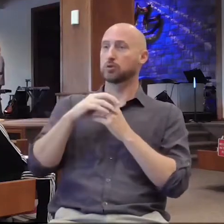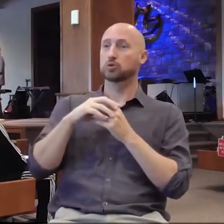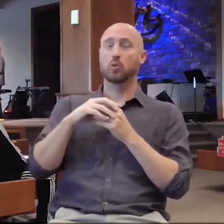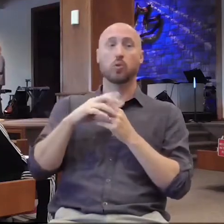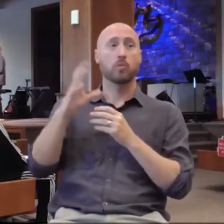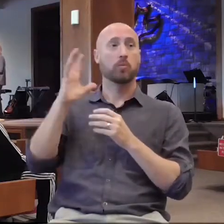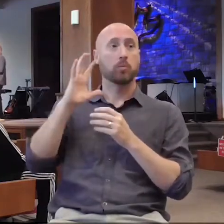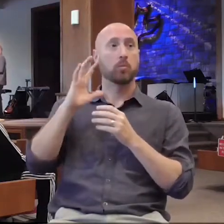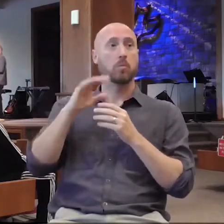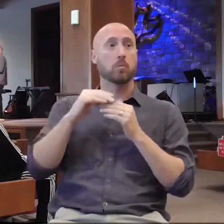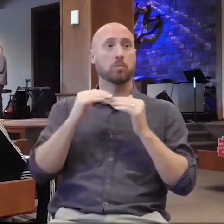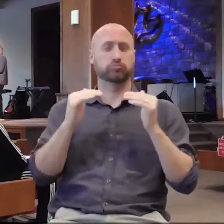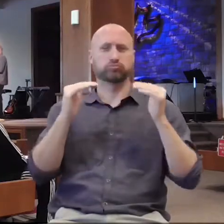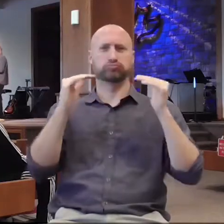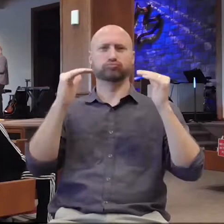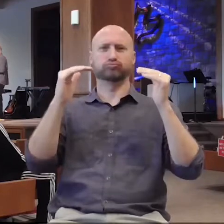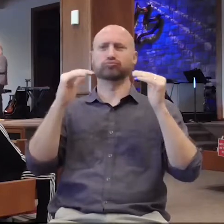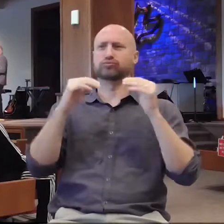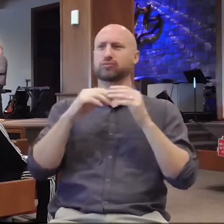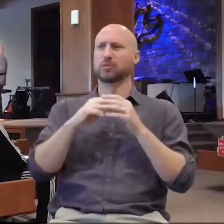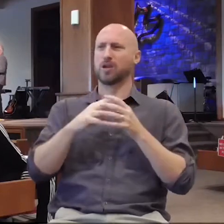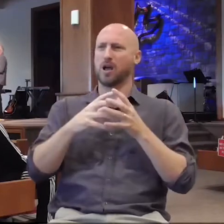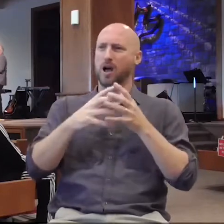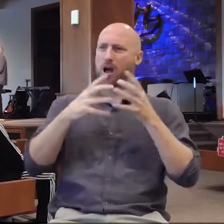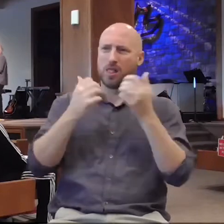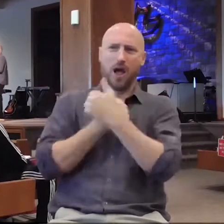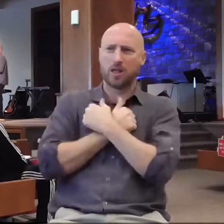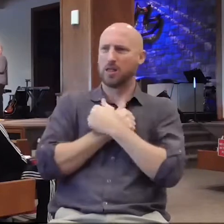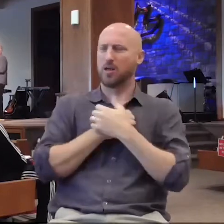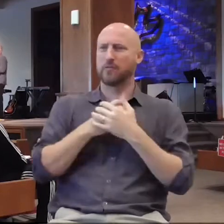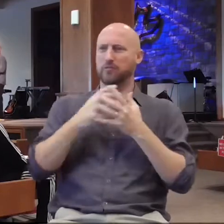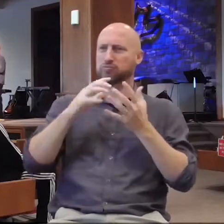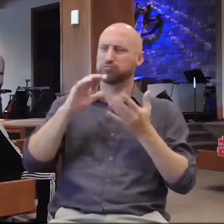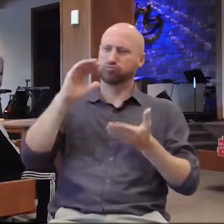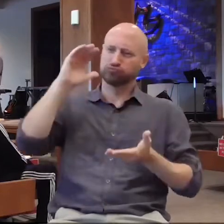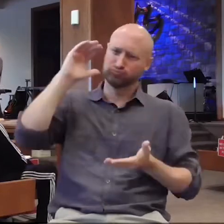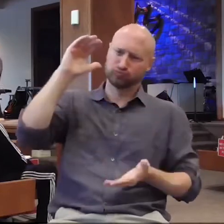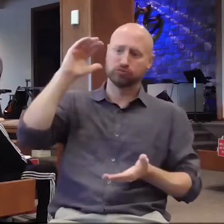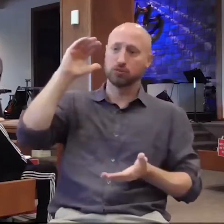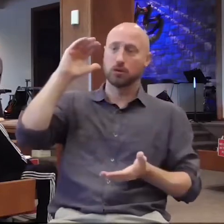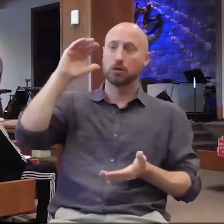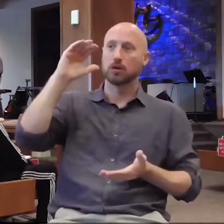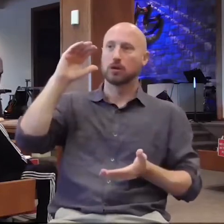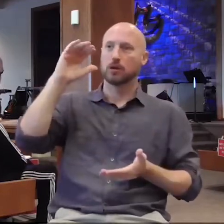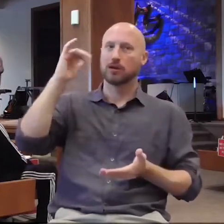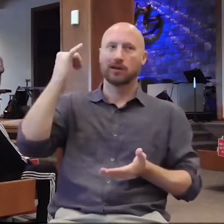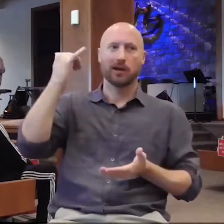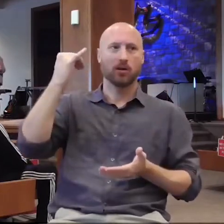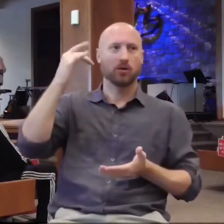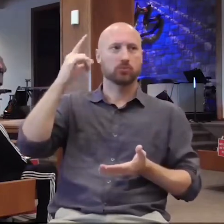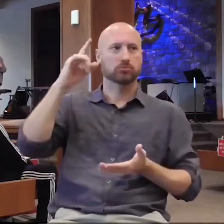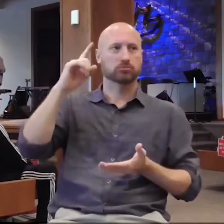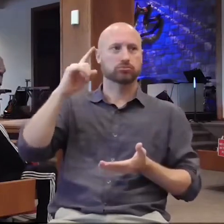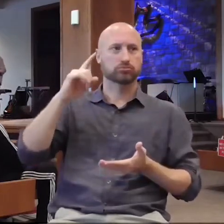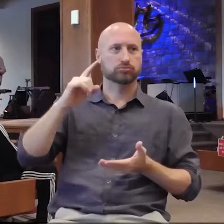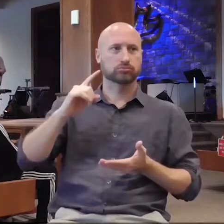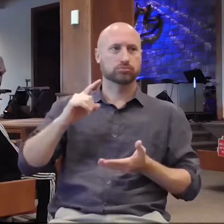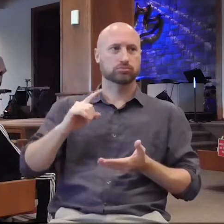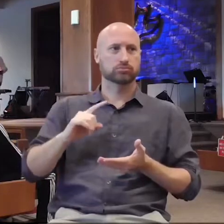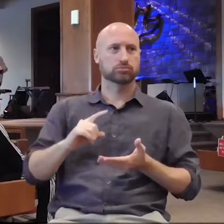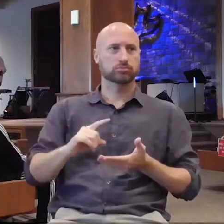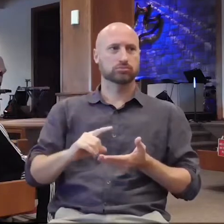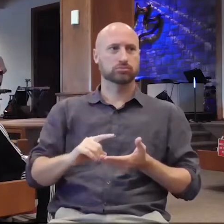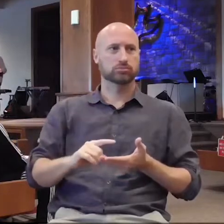fallen. It tells us in Ephesians, 30 years before this, chapter 2, verse 6, that they were seated in